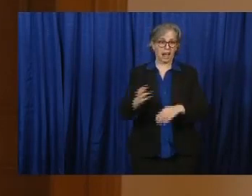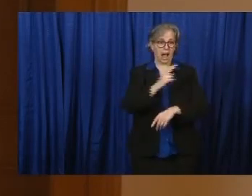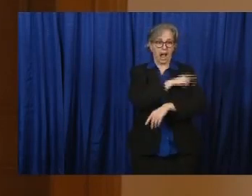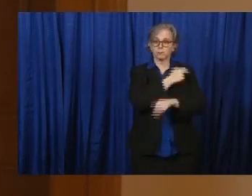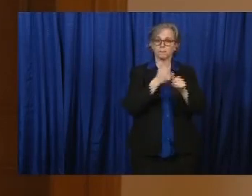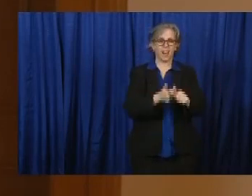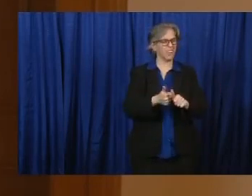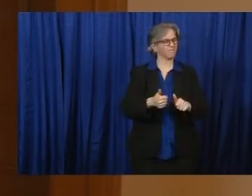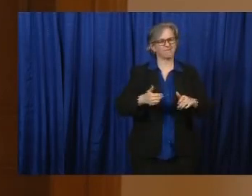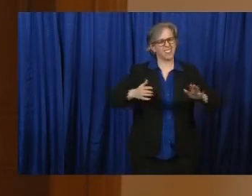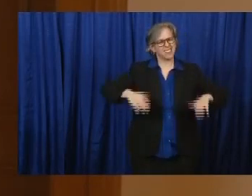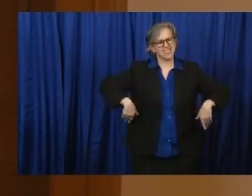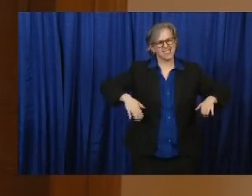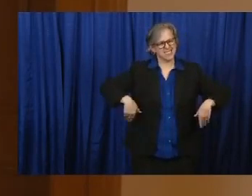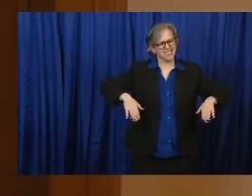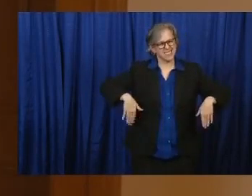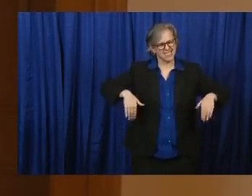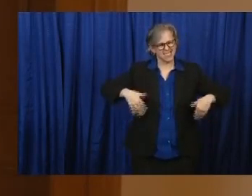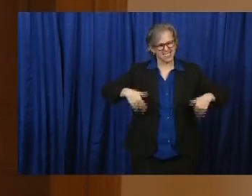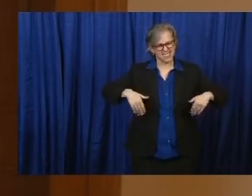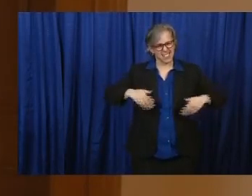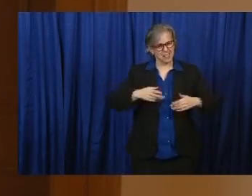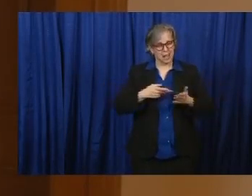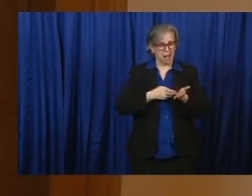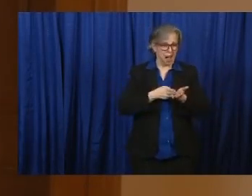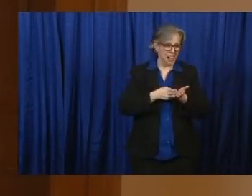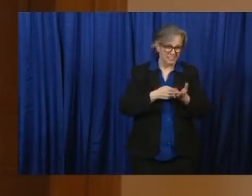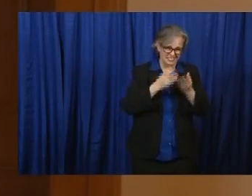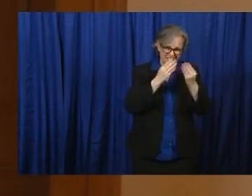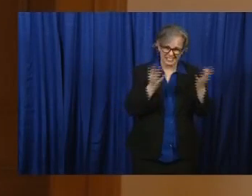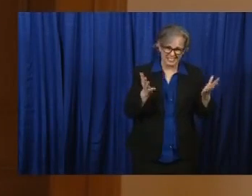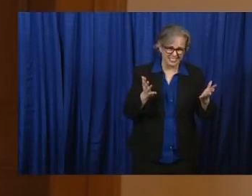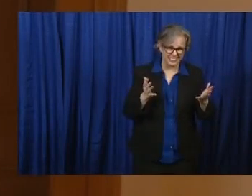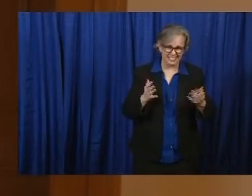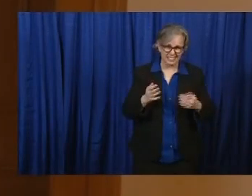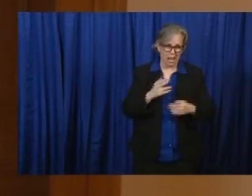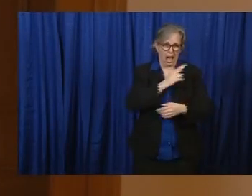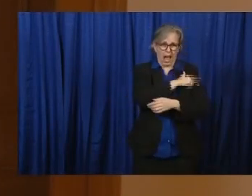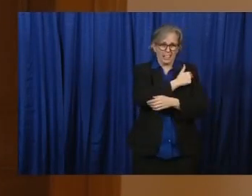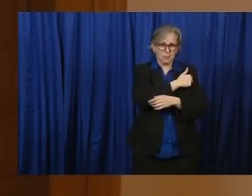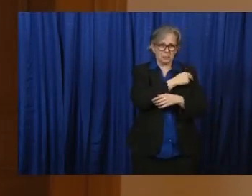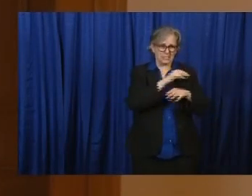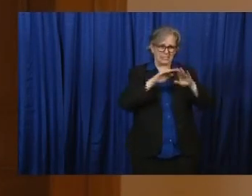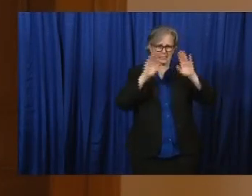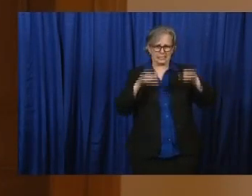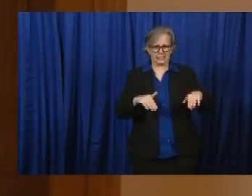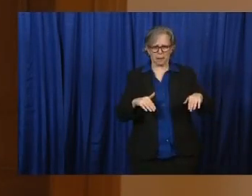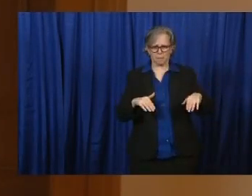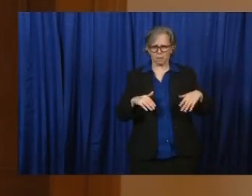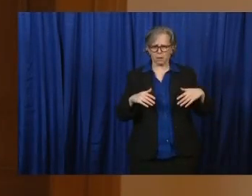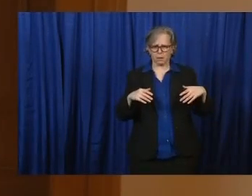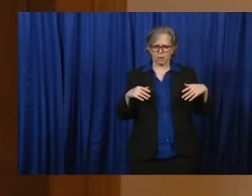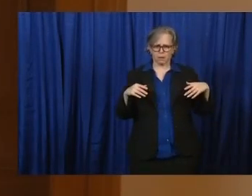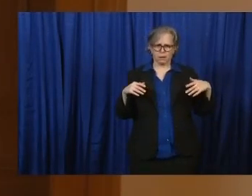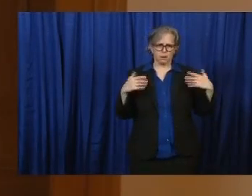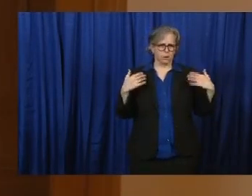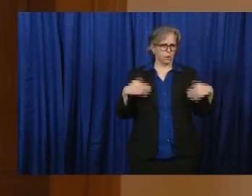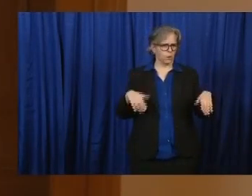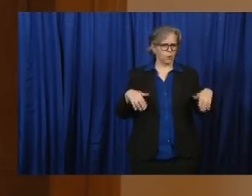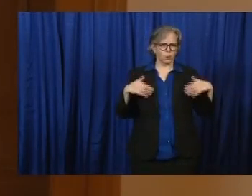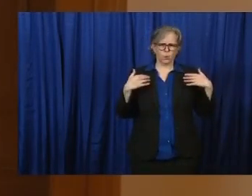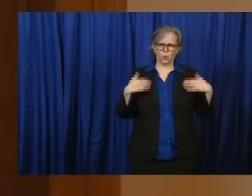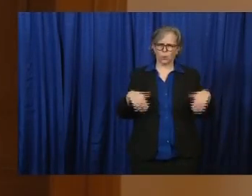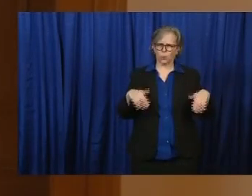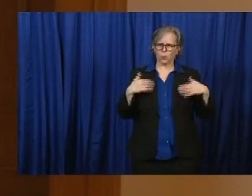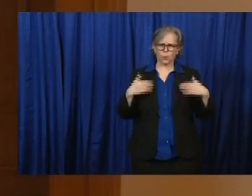truth, no hospital system in this world has ever faced what we're facing around the world with